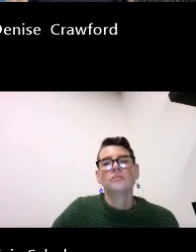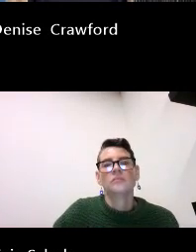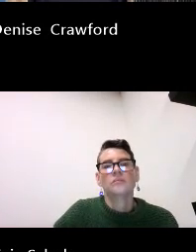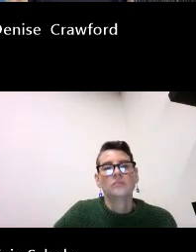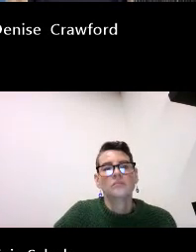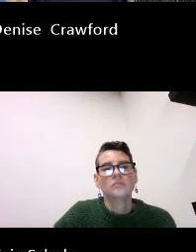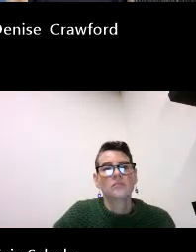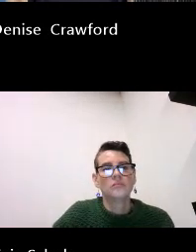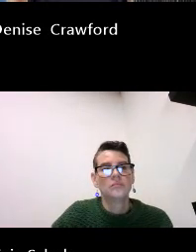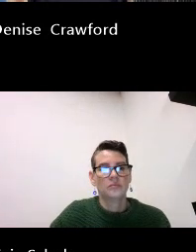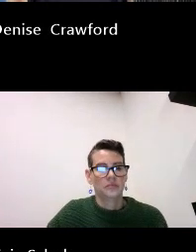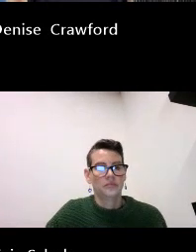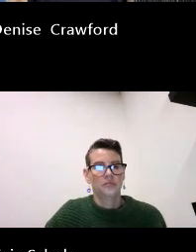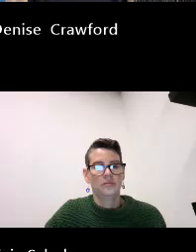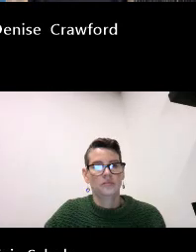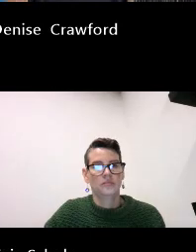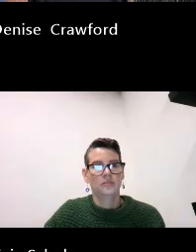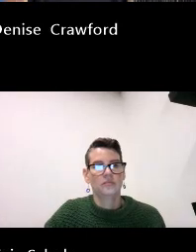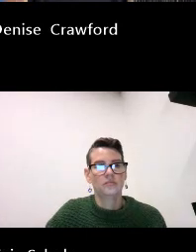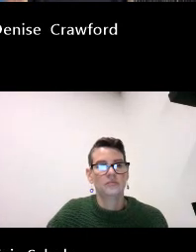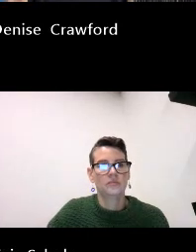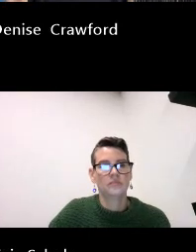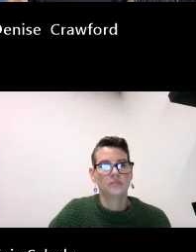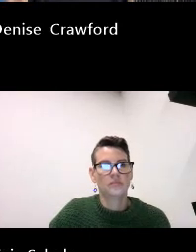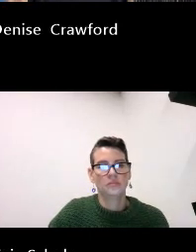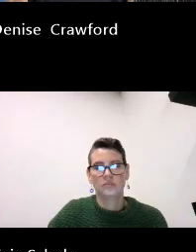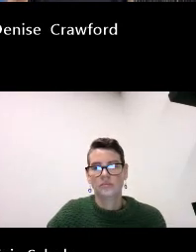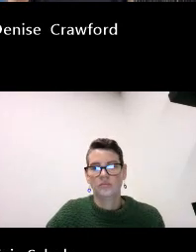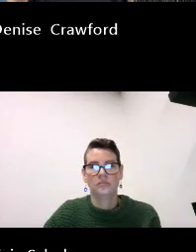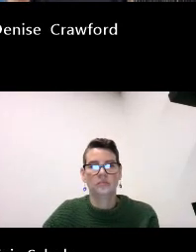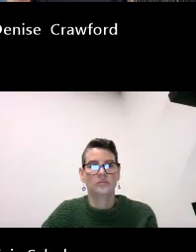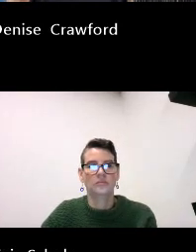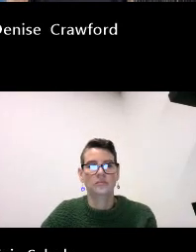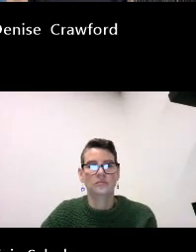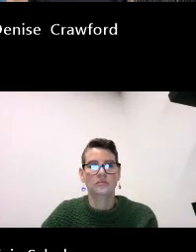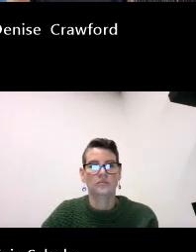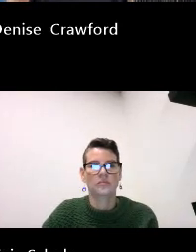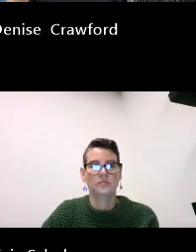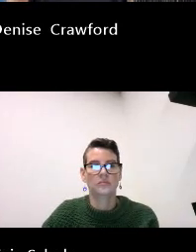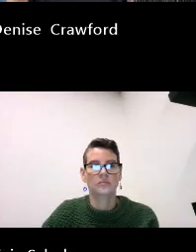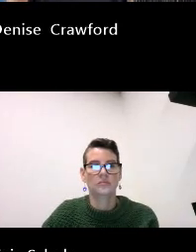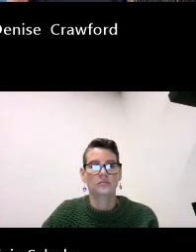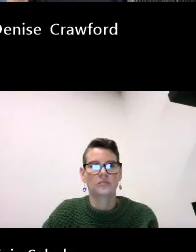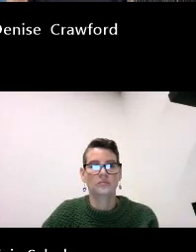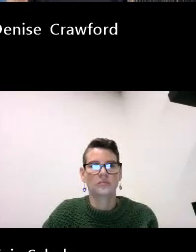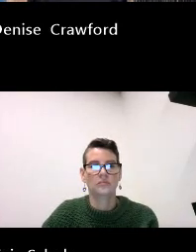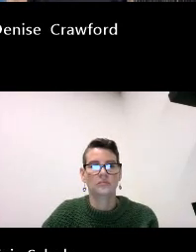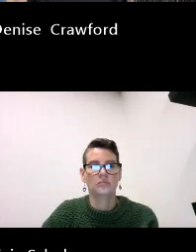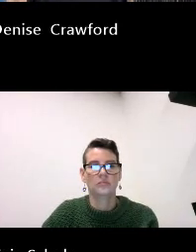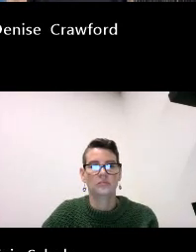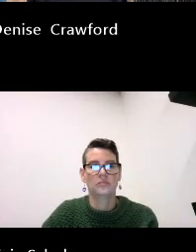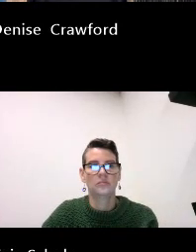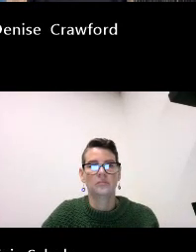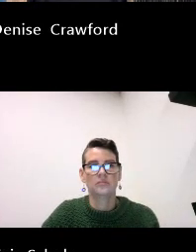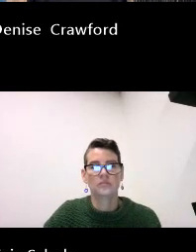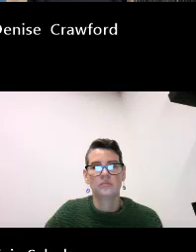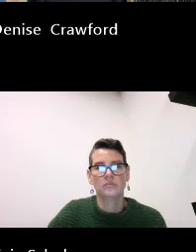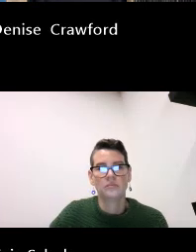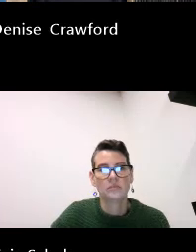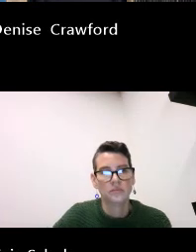purpose of providing that topic. So the data section for all 10 group participants can be exactly the same. Where